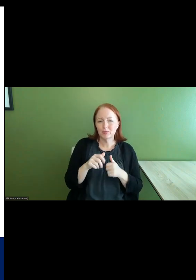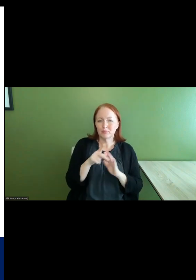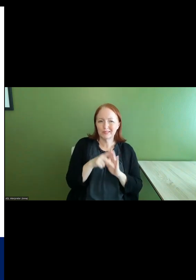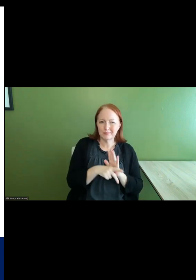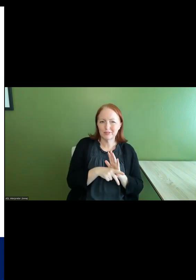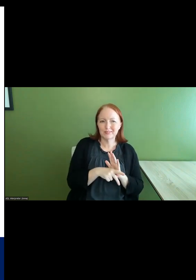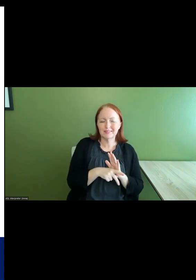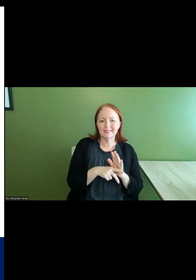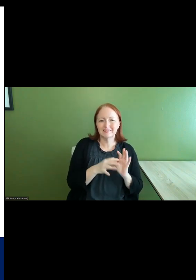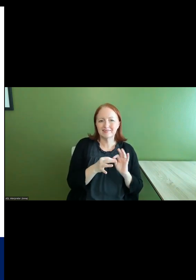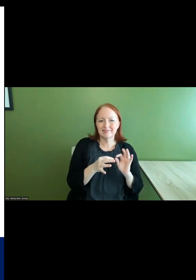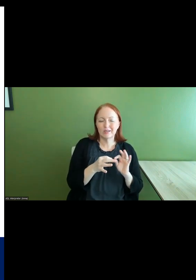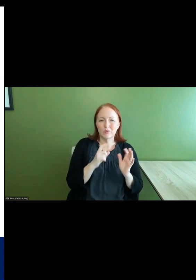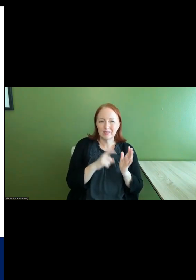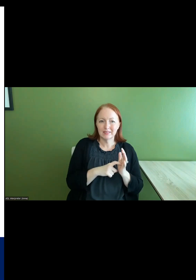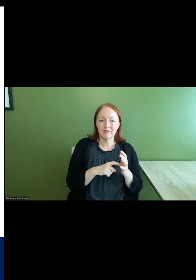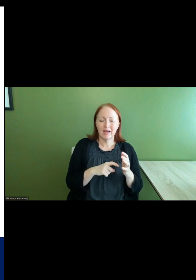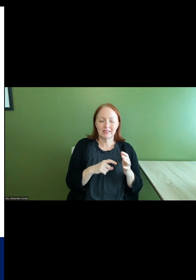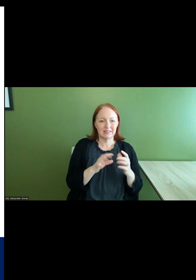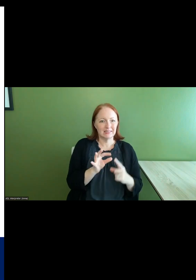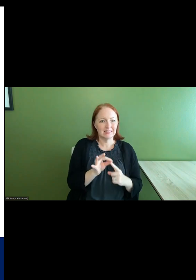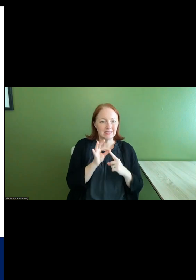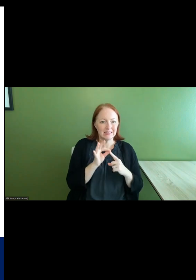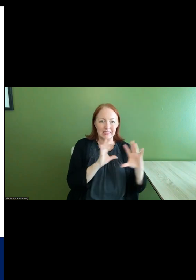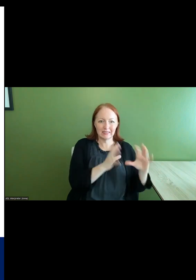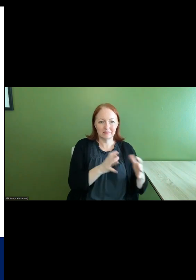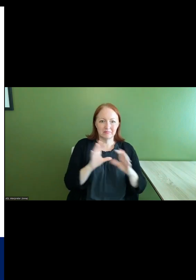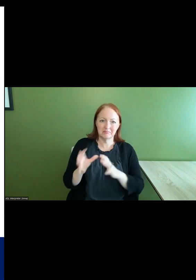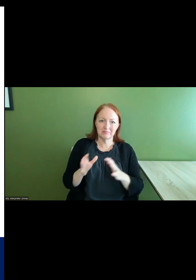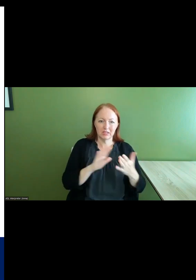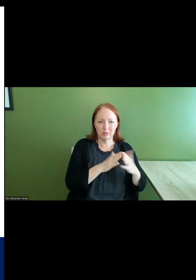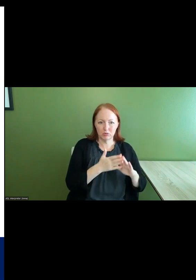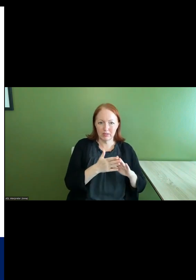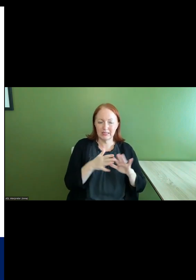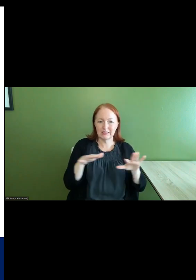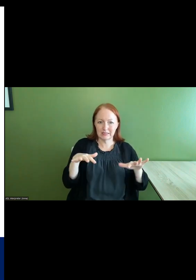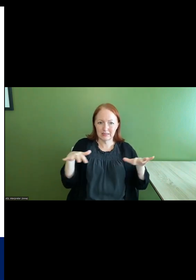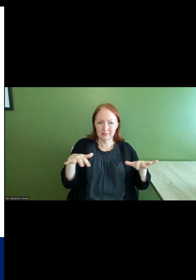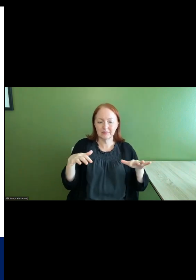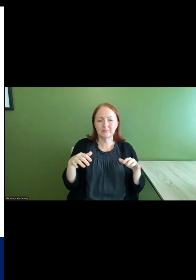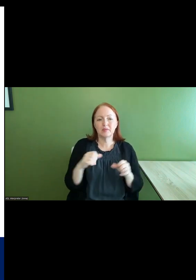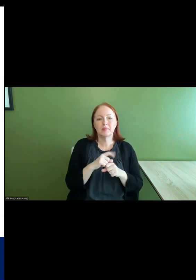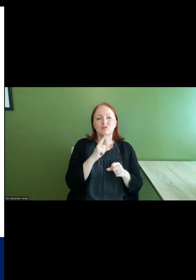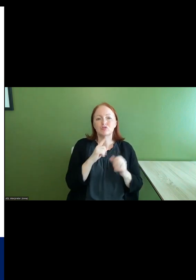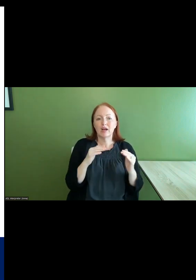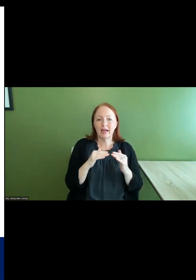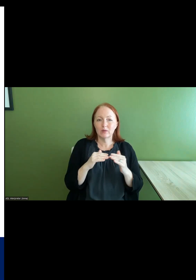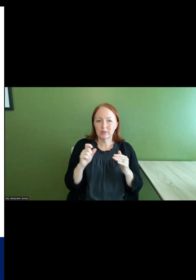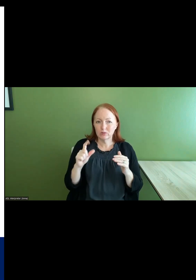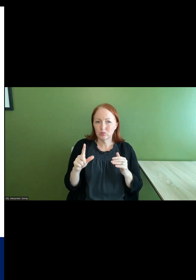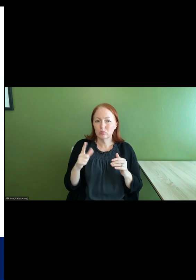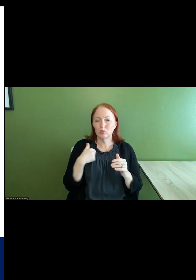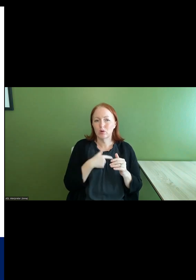principles, we did identify these distinct communities. So we want to make sure in our equity tools that we're